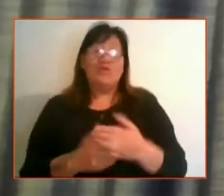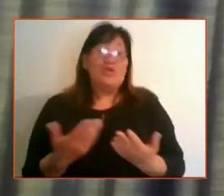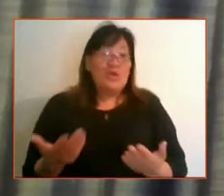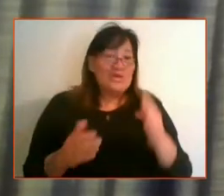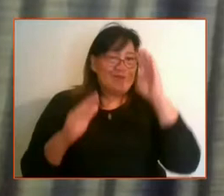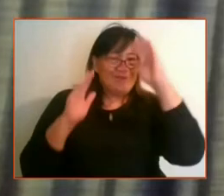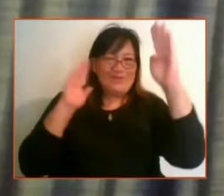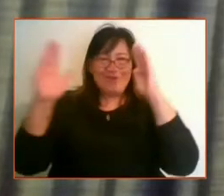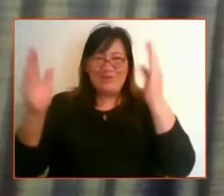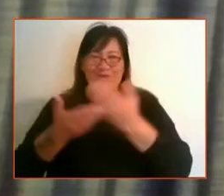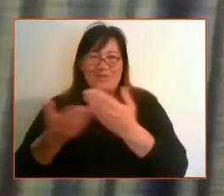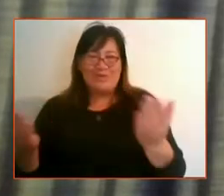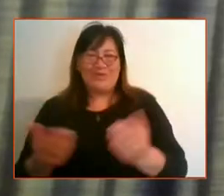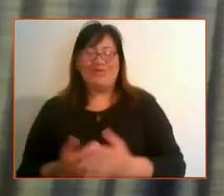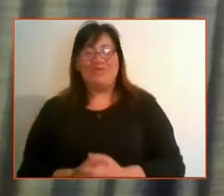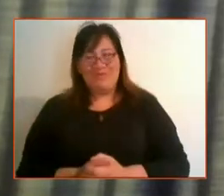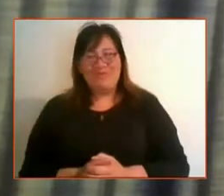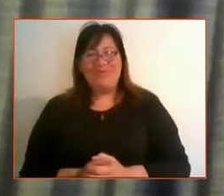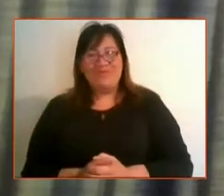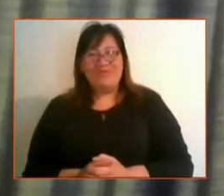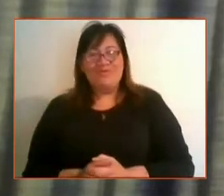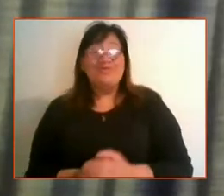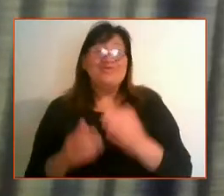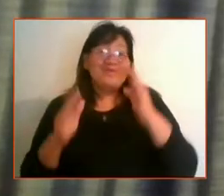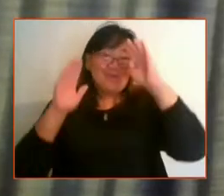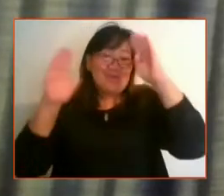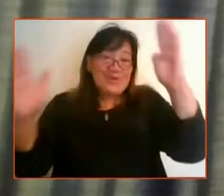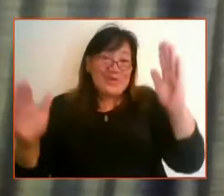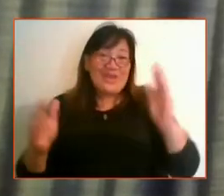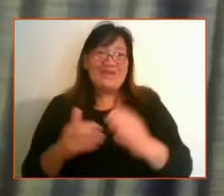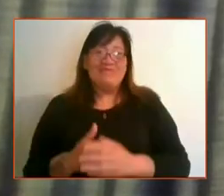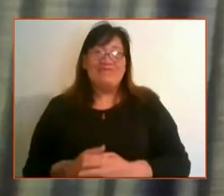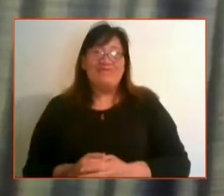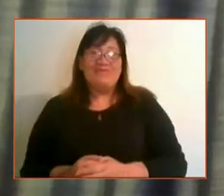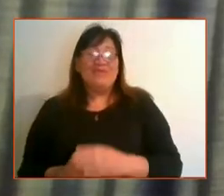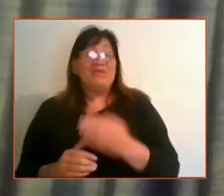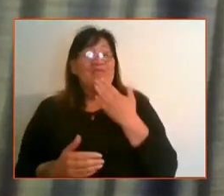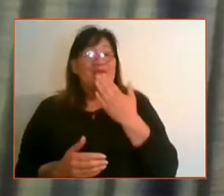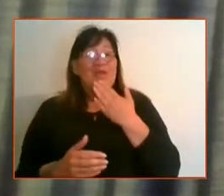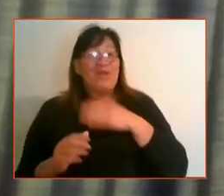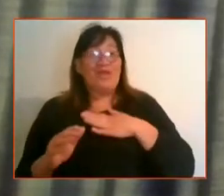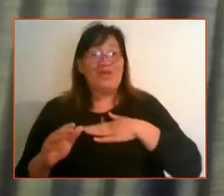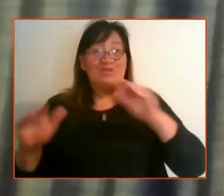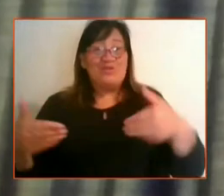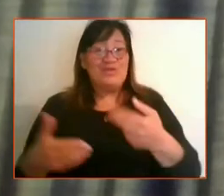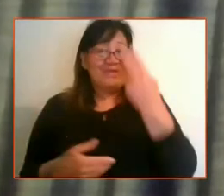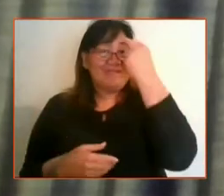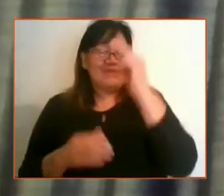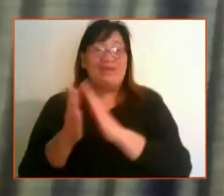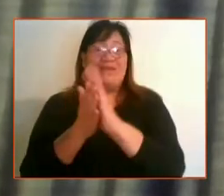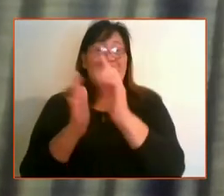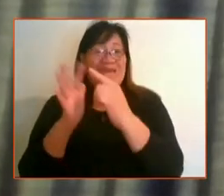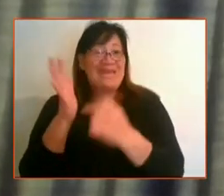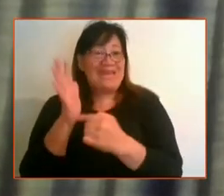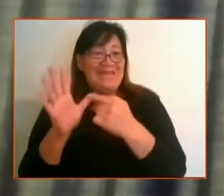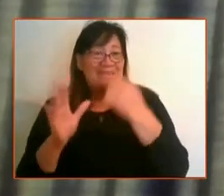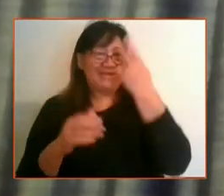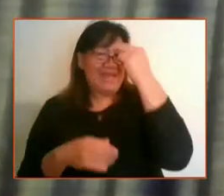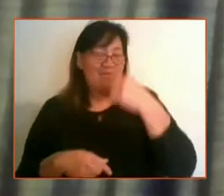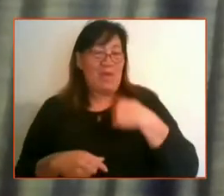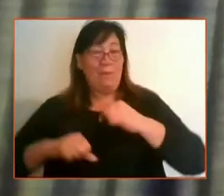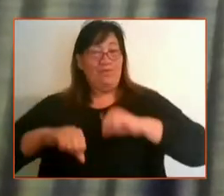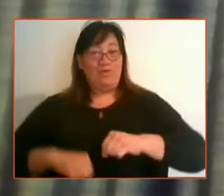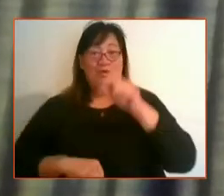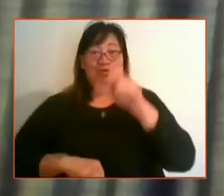koto. Kia ora tātou. By way of introduction, my name is Heta Hudson. I am the chair of Te